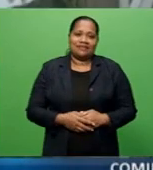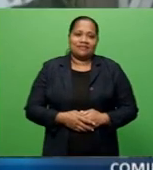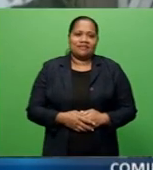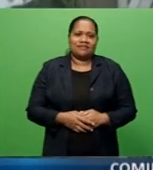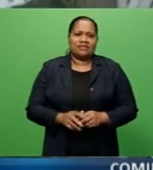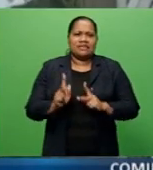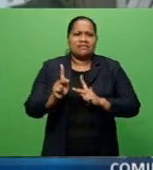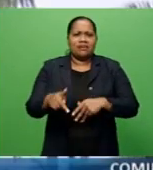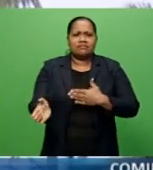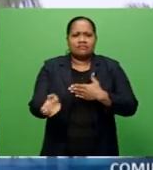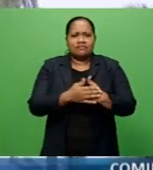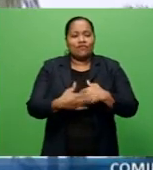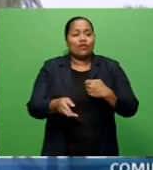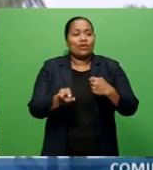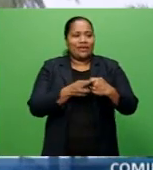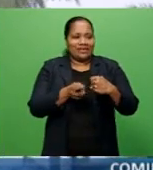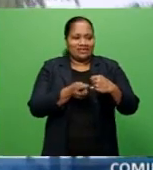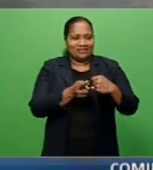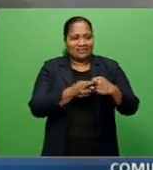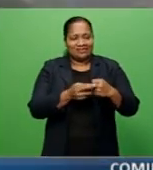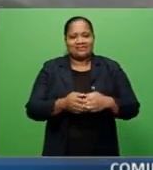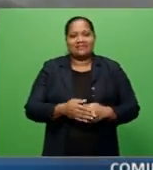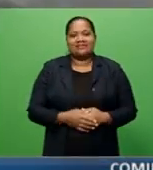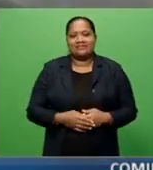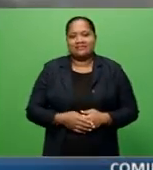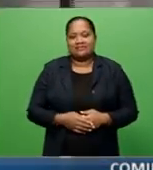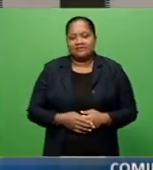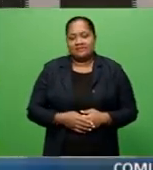parks closed for repairs,